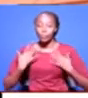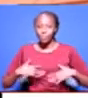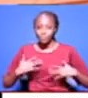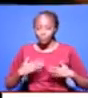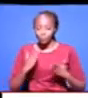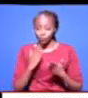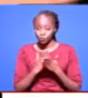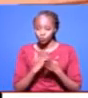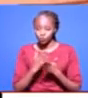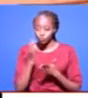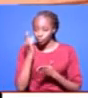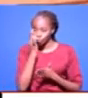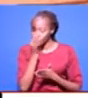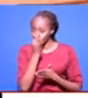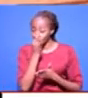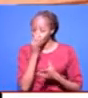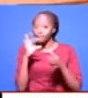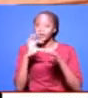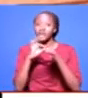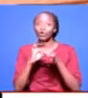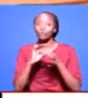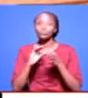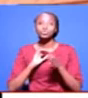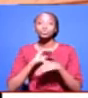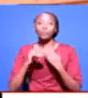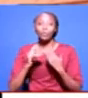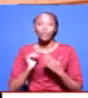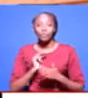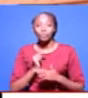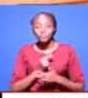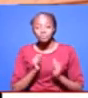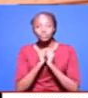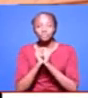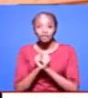belongs to all of us, and he is with all of us. Mm. Yeah. Absolutely. Absolutely.